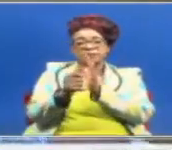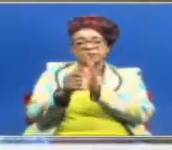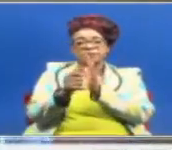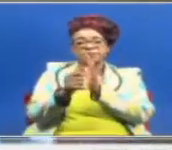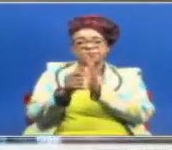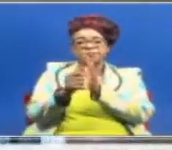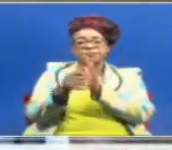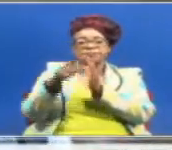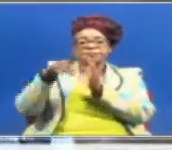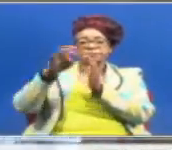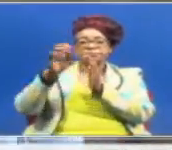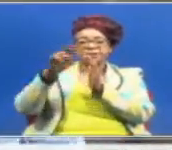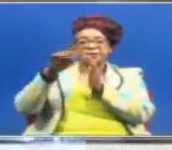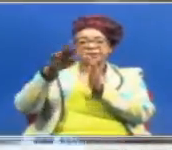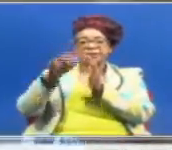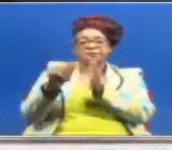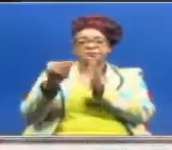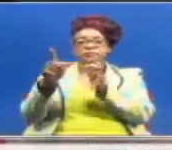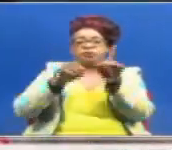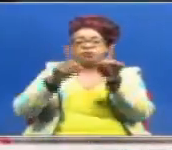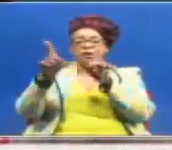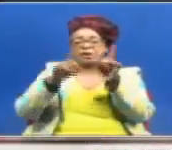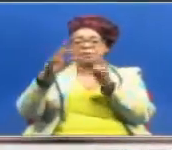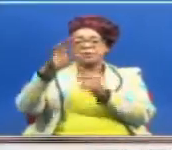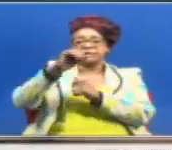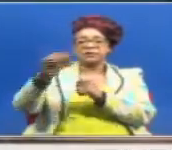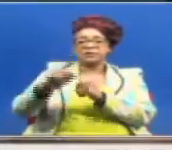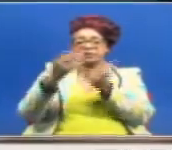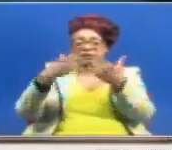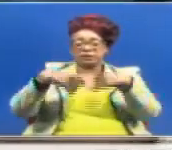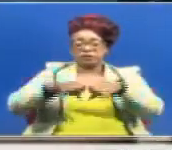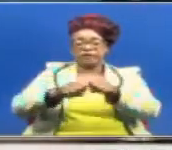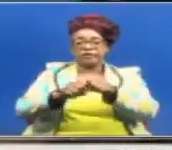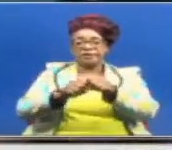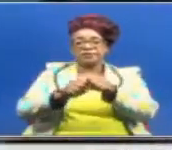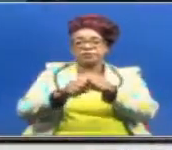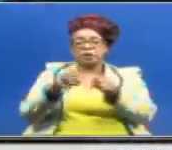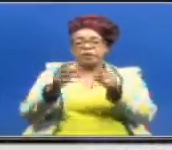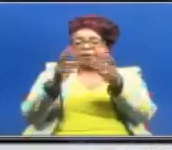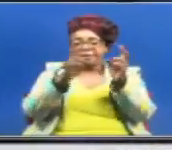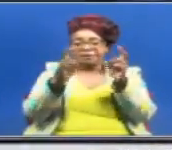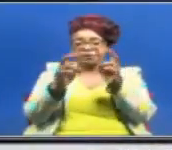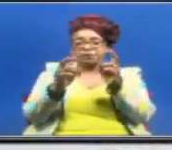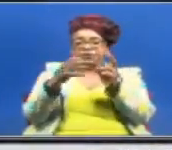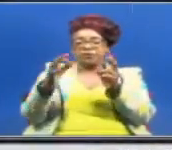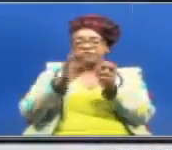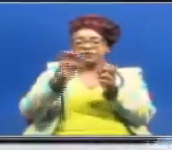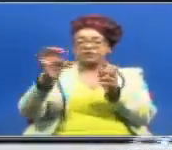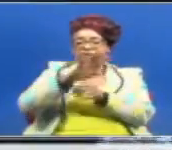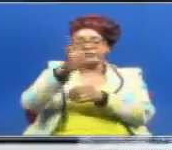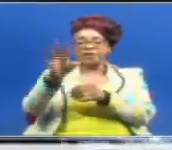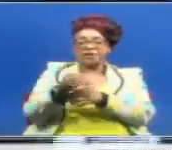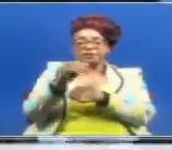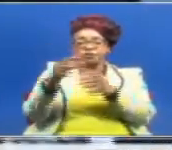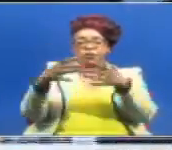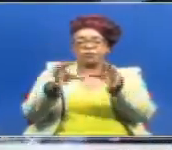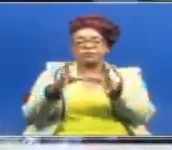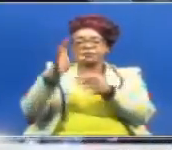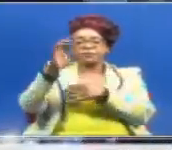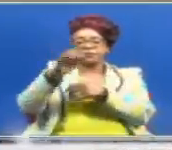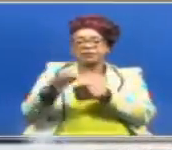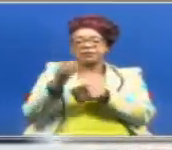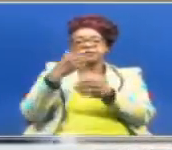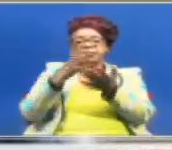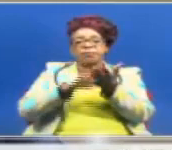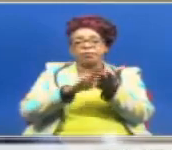Penina Malonza, who was the tourism CS, takes over regional matters as the East African Community CS and is promising to hit